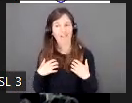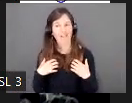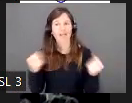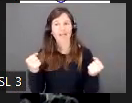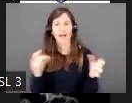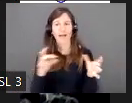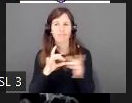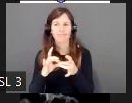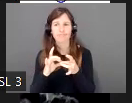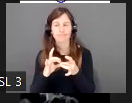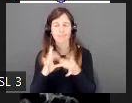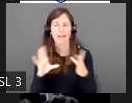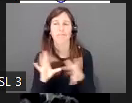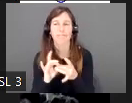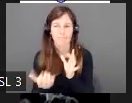happened.